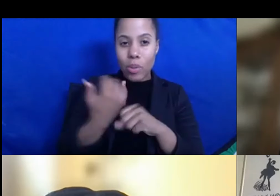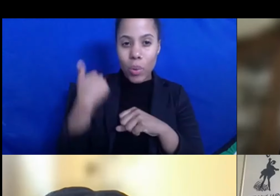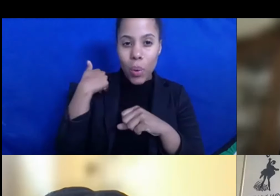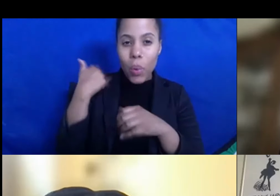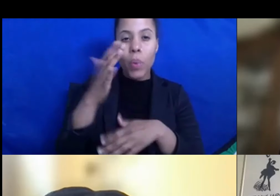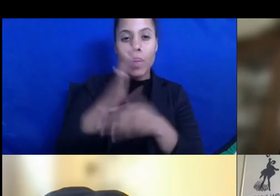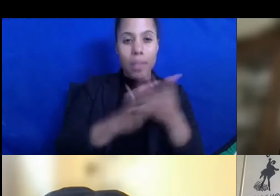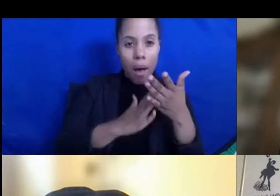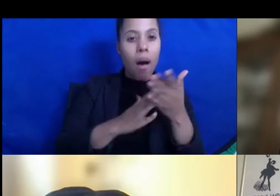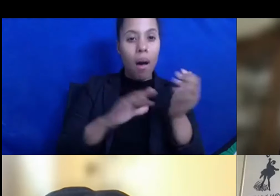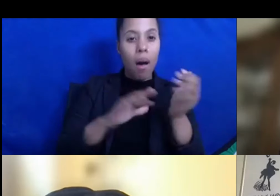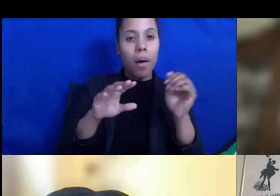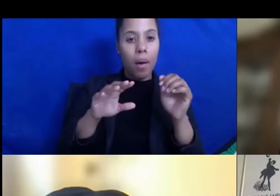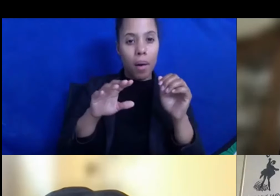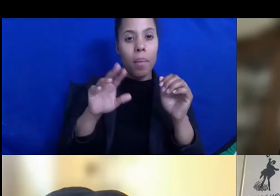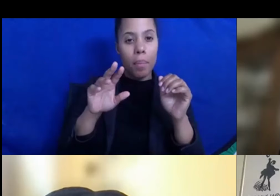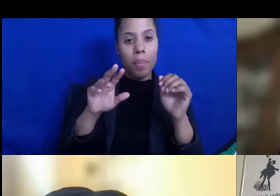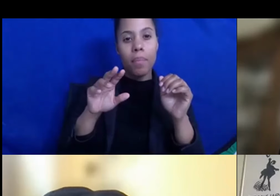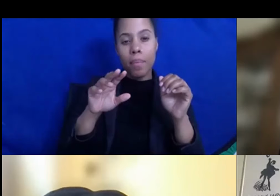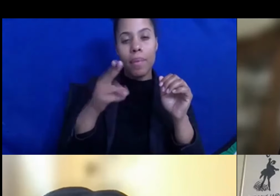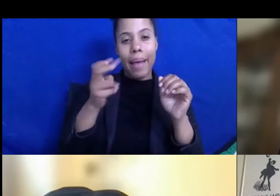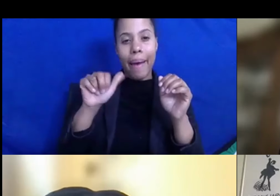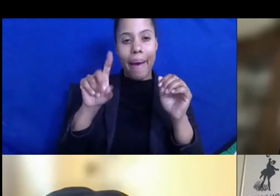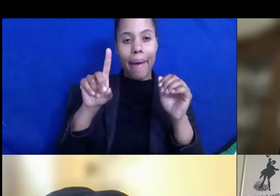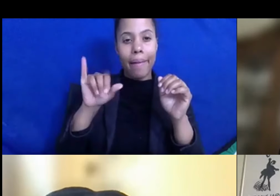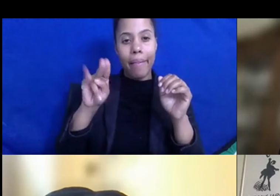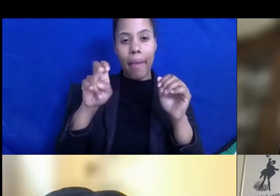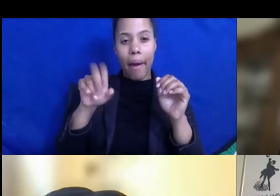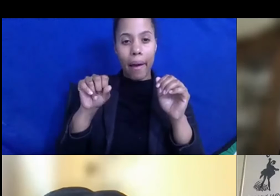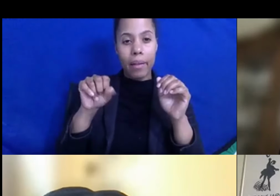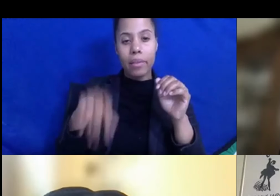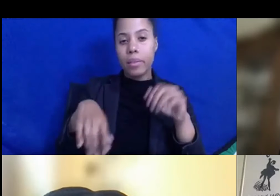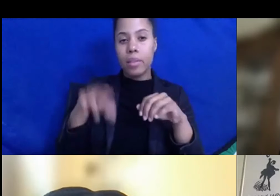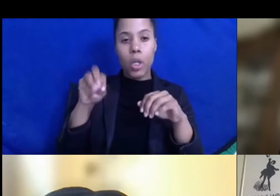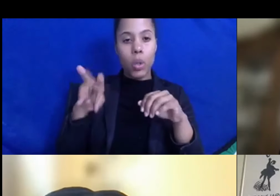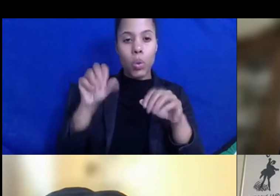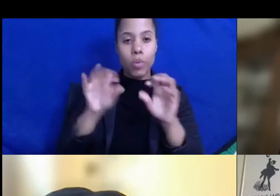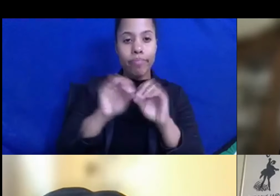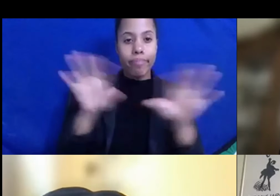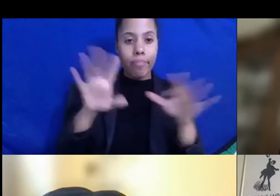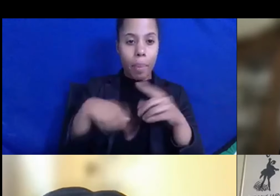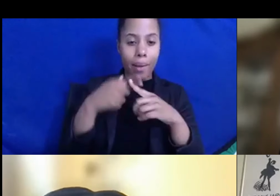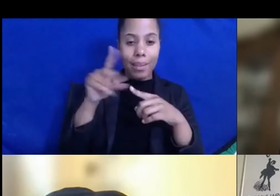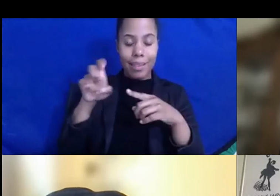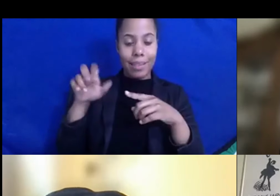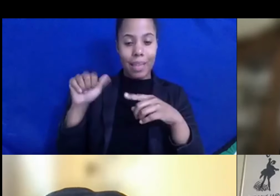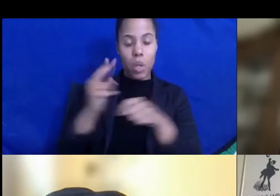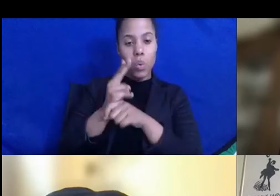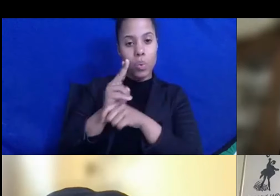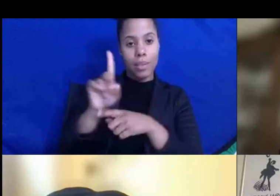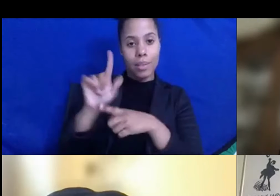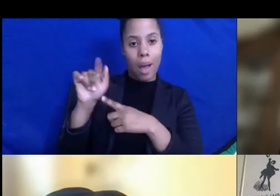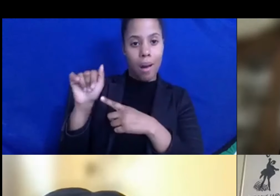about the DEA using NSA data and spying on protesters, on George